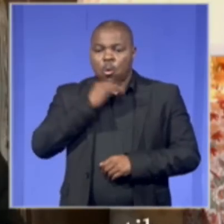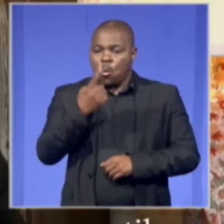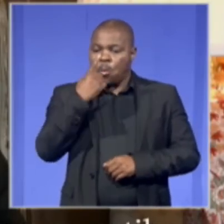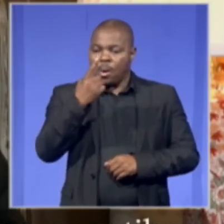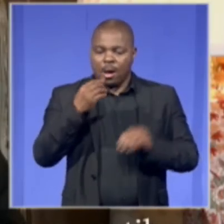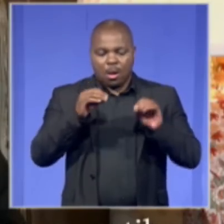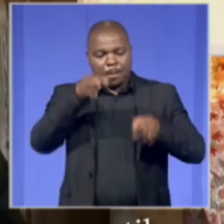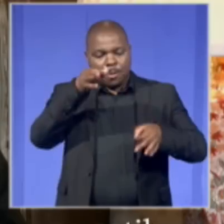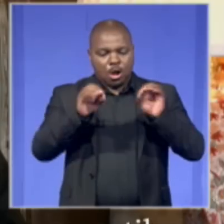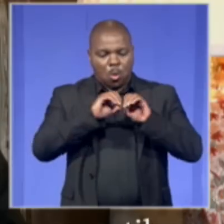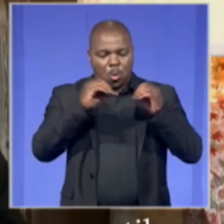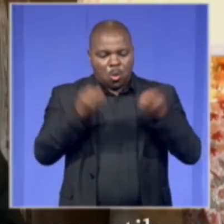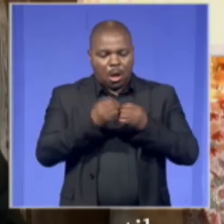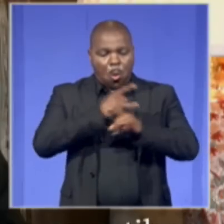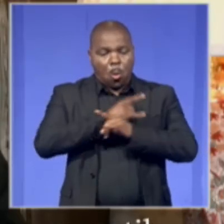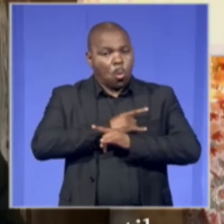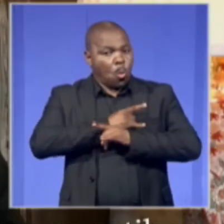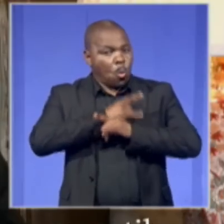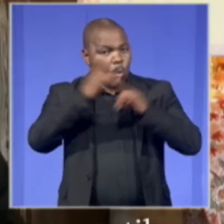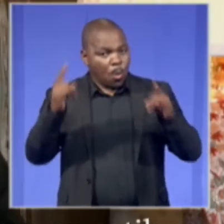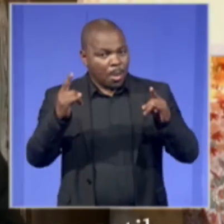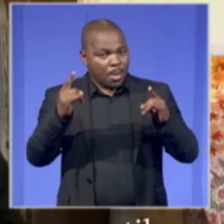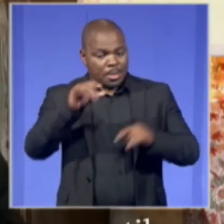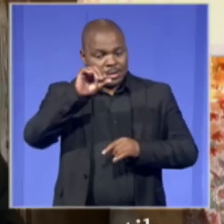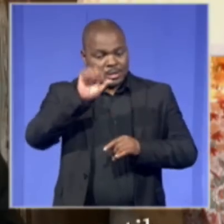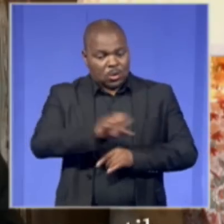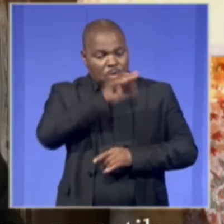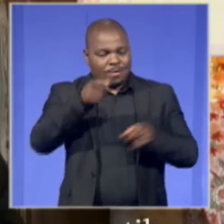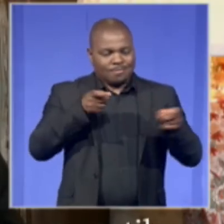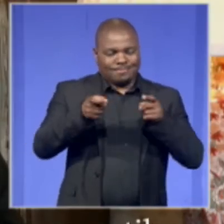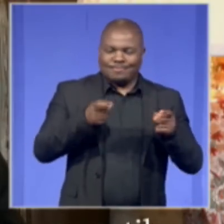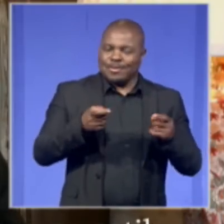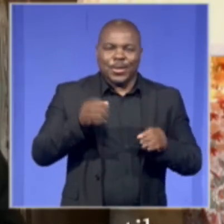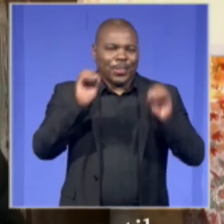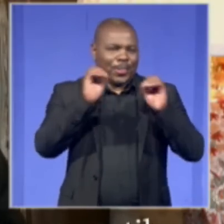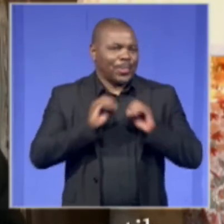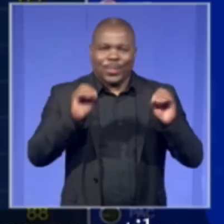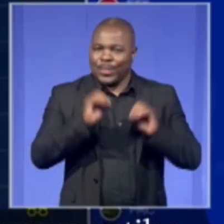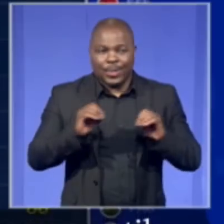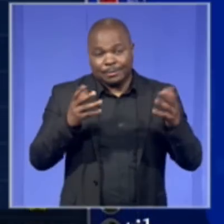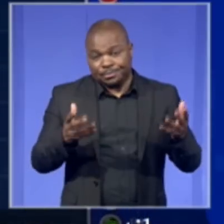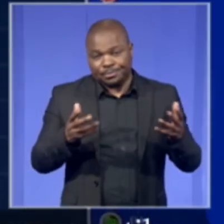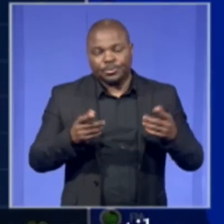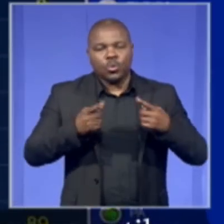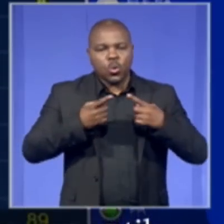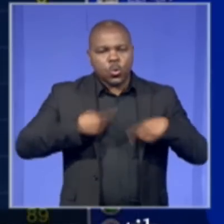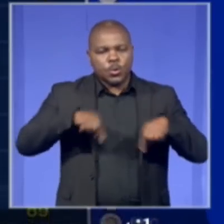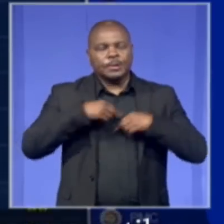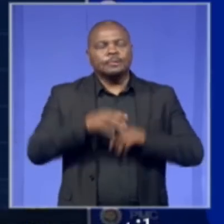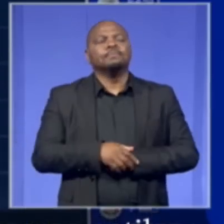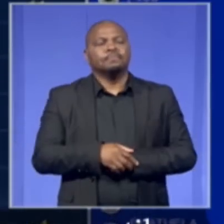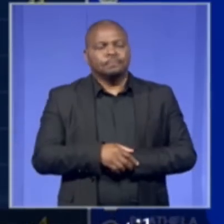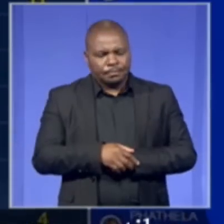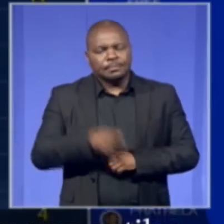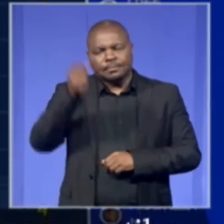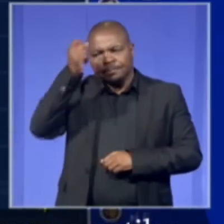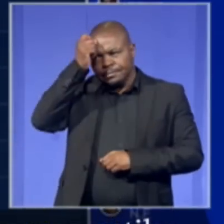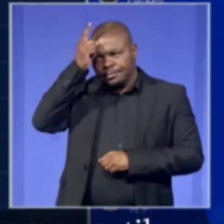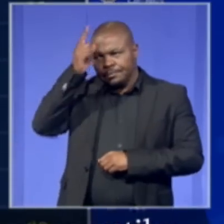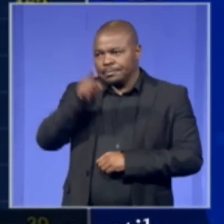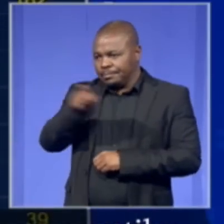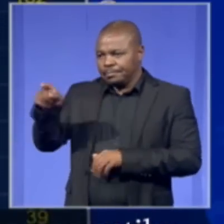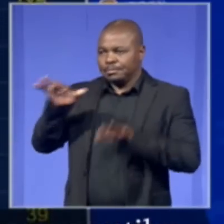party an outright majority to govern South Africa on its own, we heeded the clear message from our